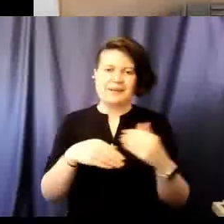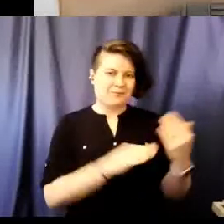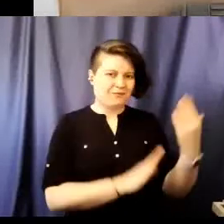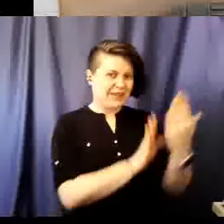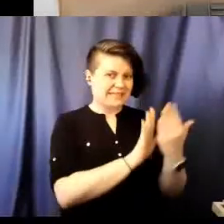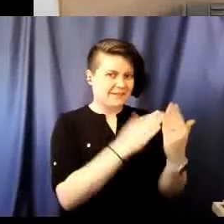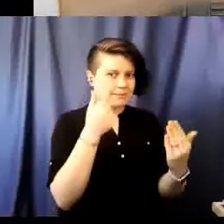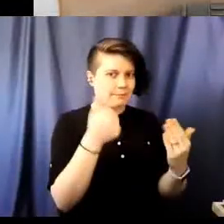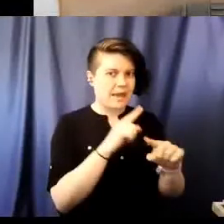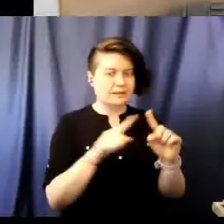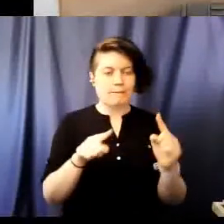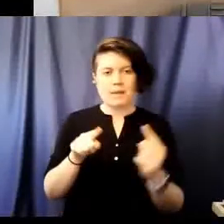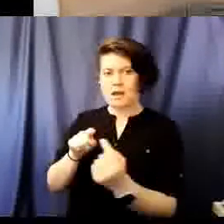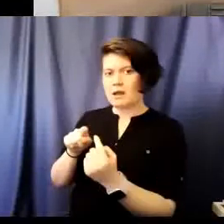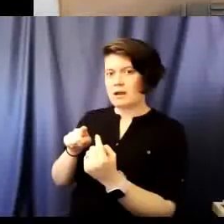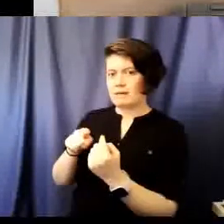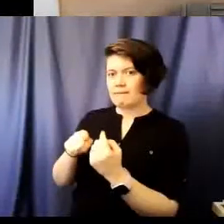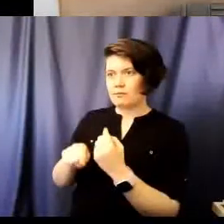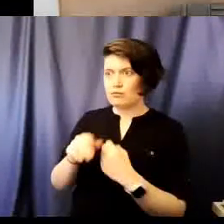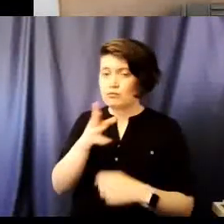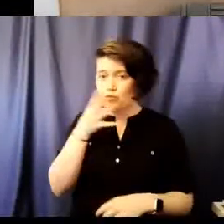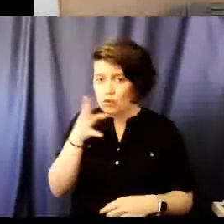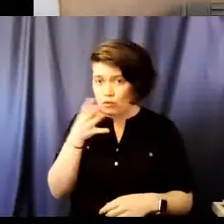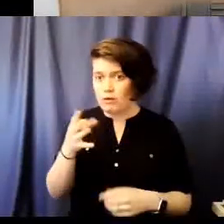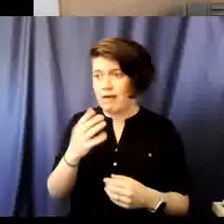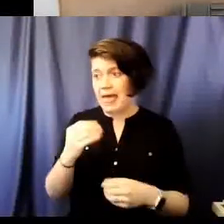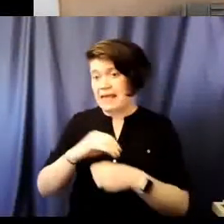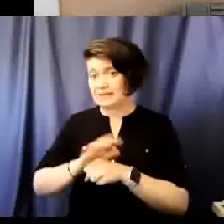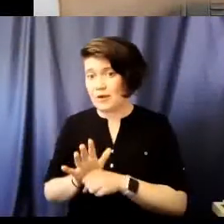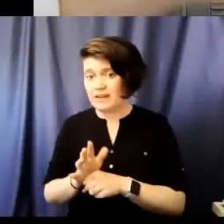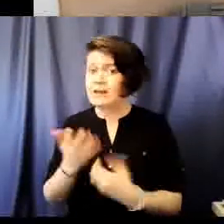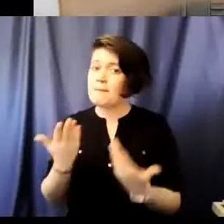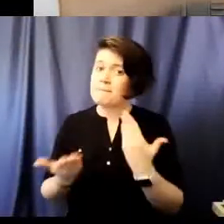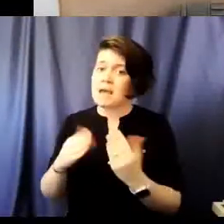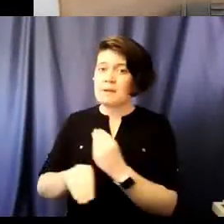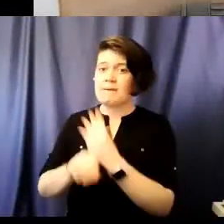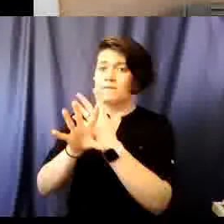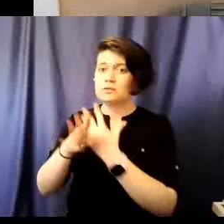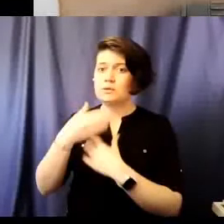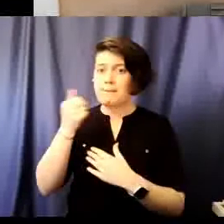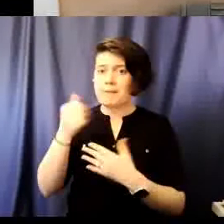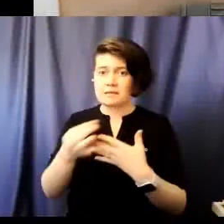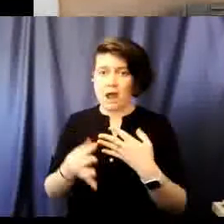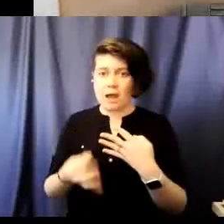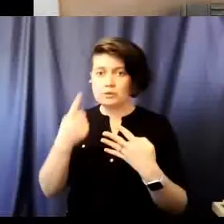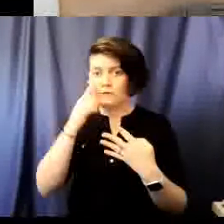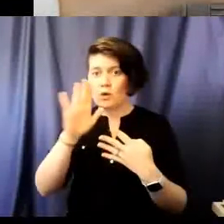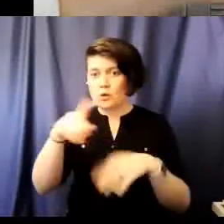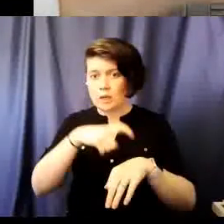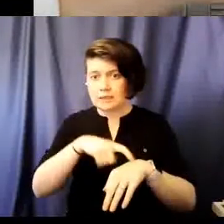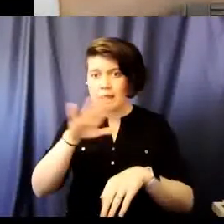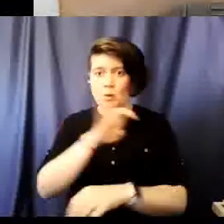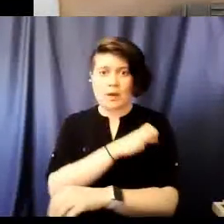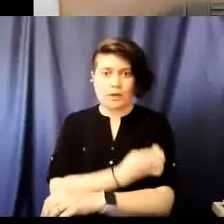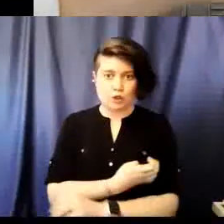that many in rural communities have to travel, virtual support groups might be an option worth investing your time and energy